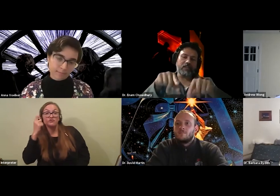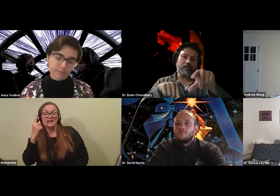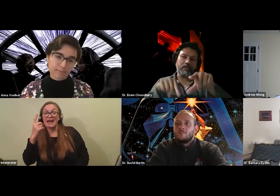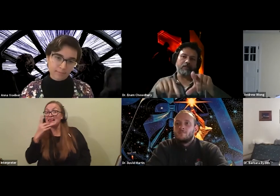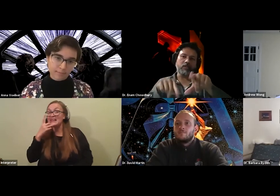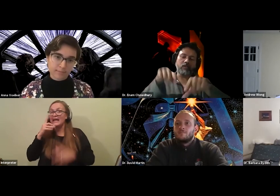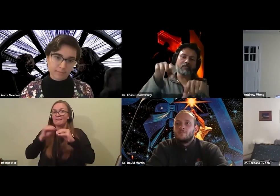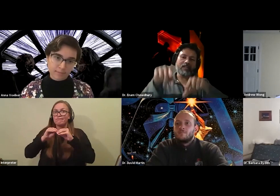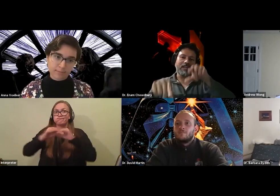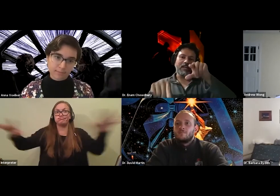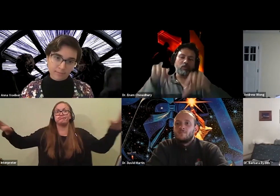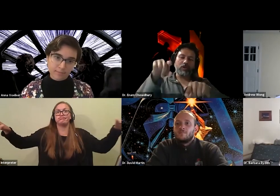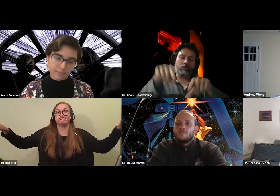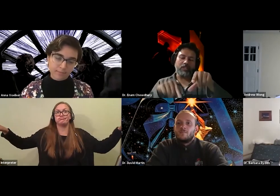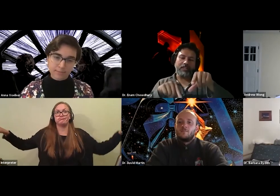in